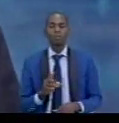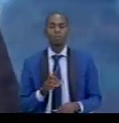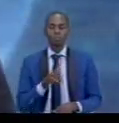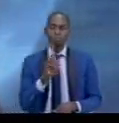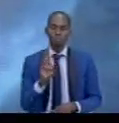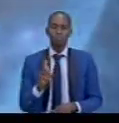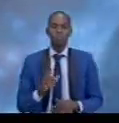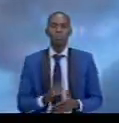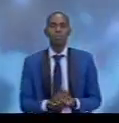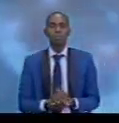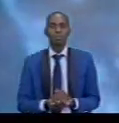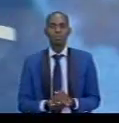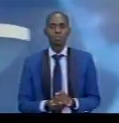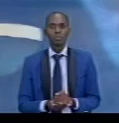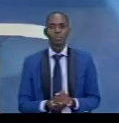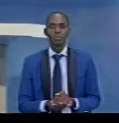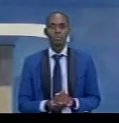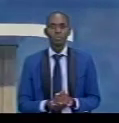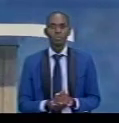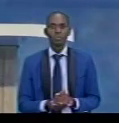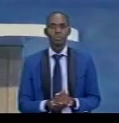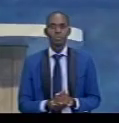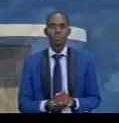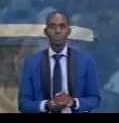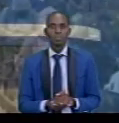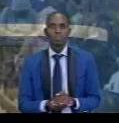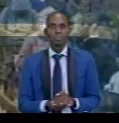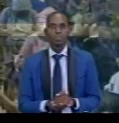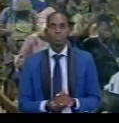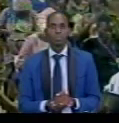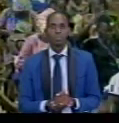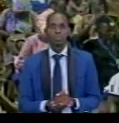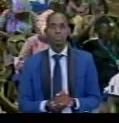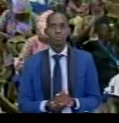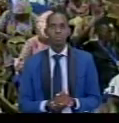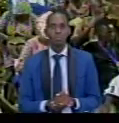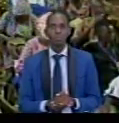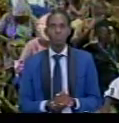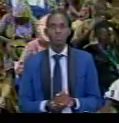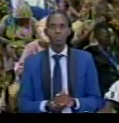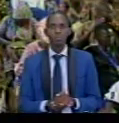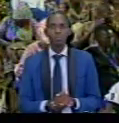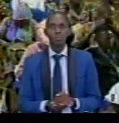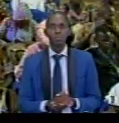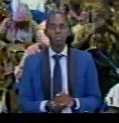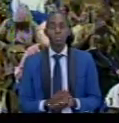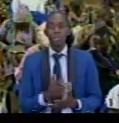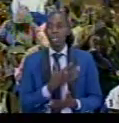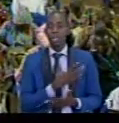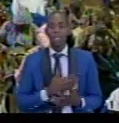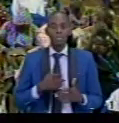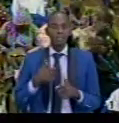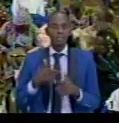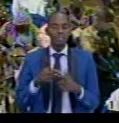Mm-hmm. And then in verse